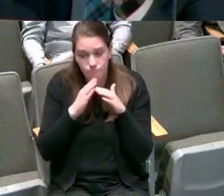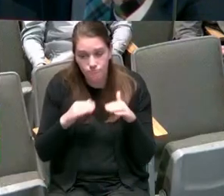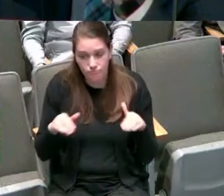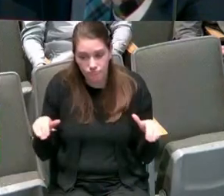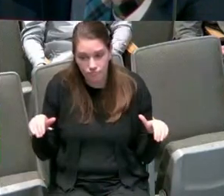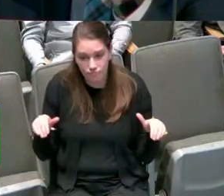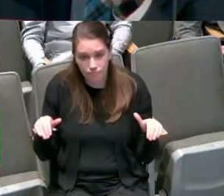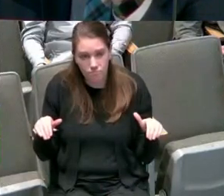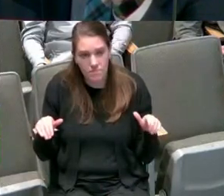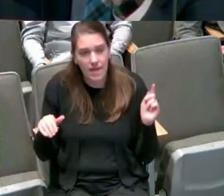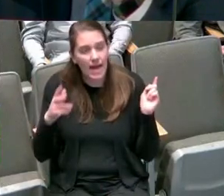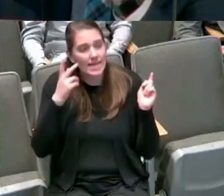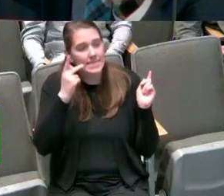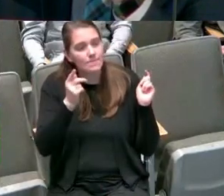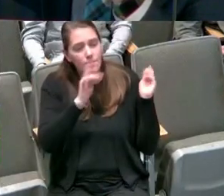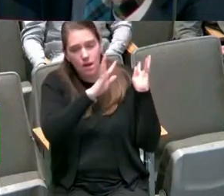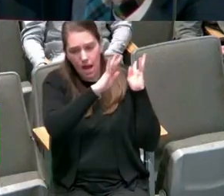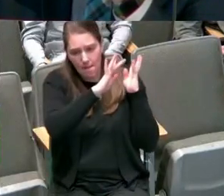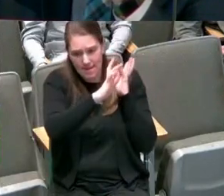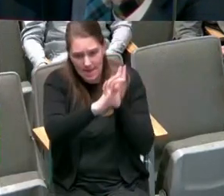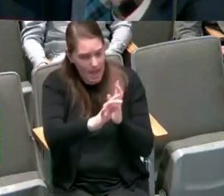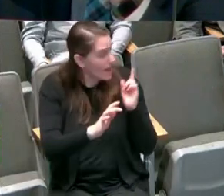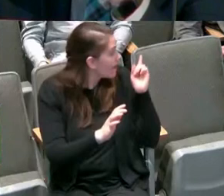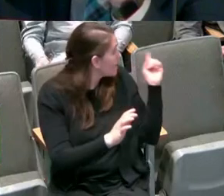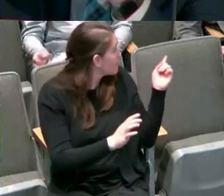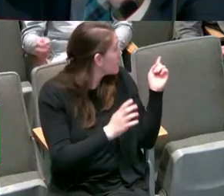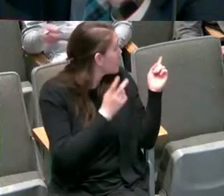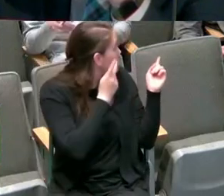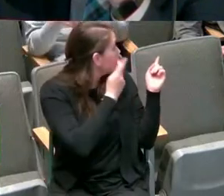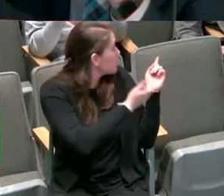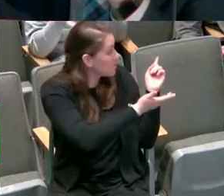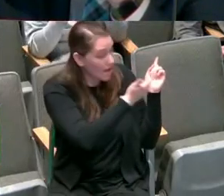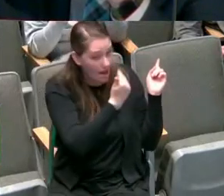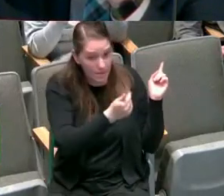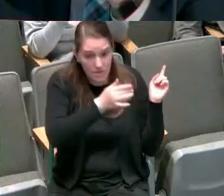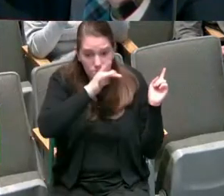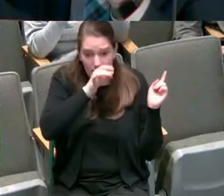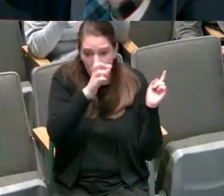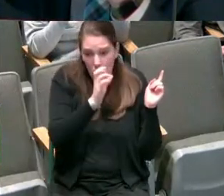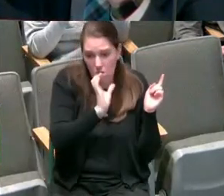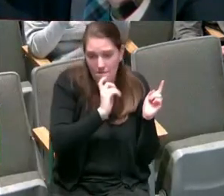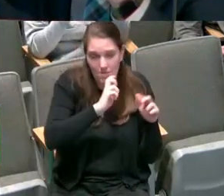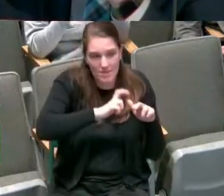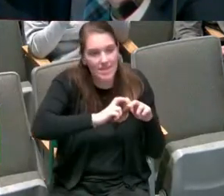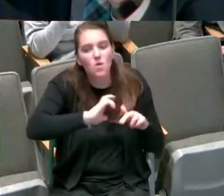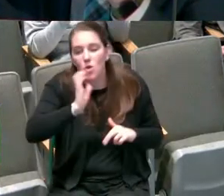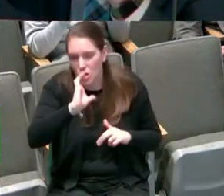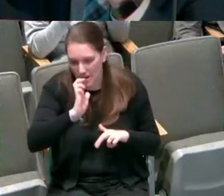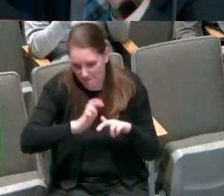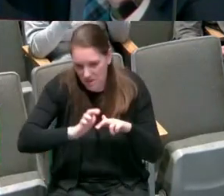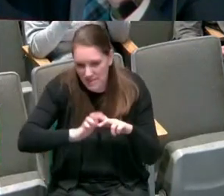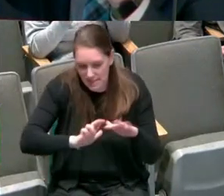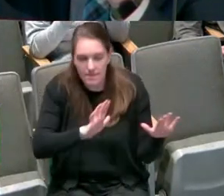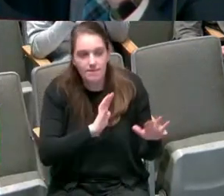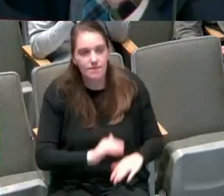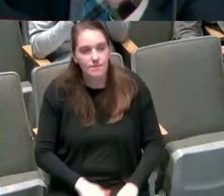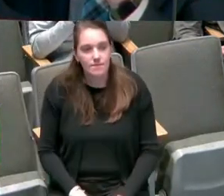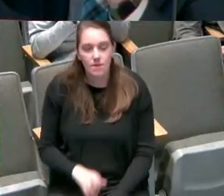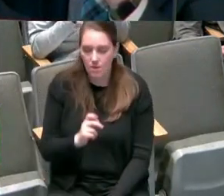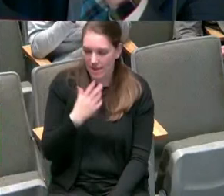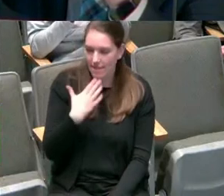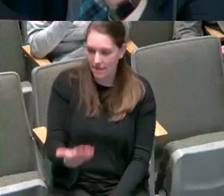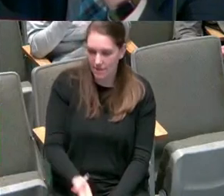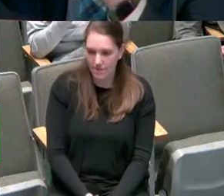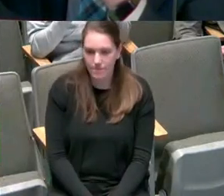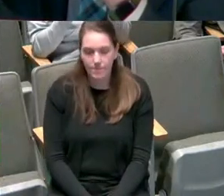I see some people coming down the aisle are you folks coming to speak or coming to find a seat throwing the seat okay thank